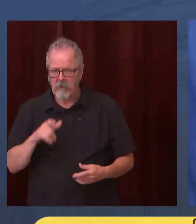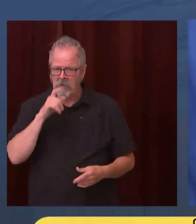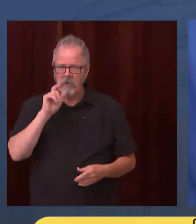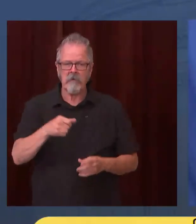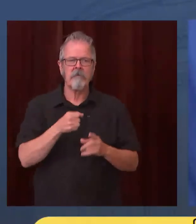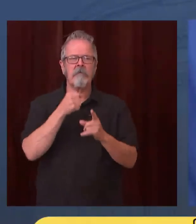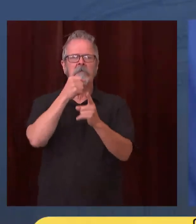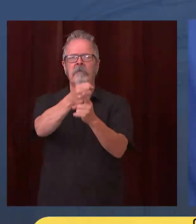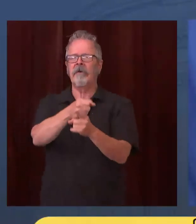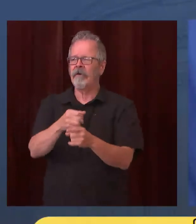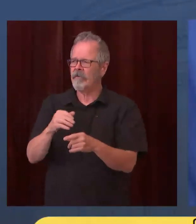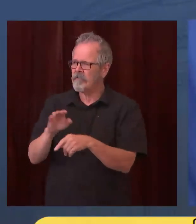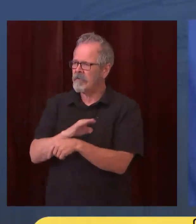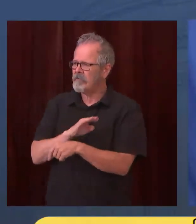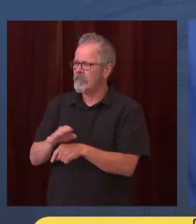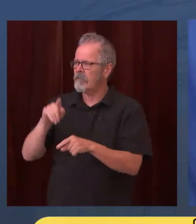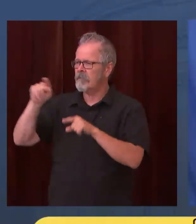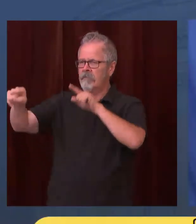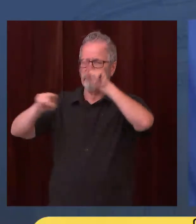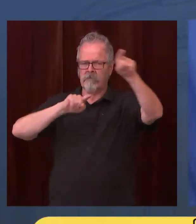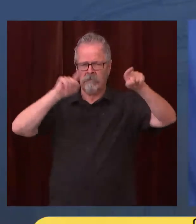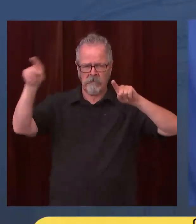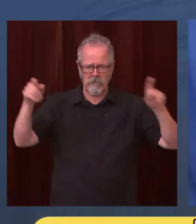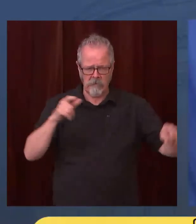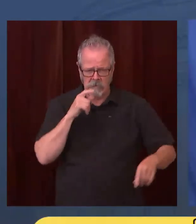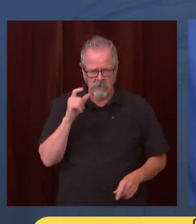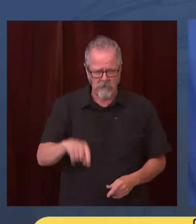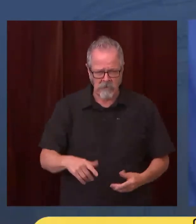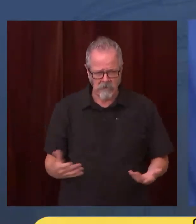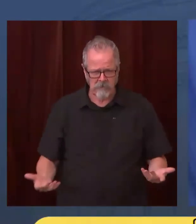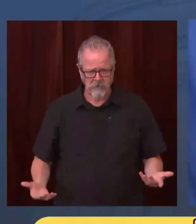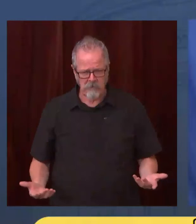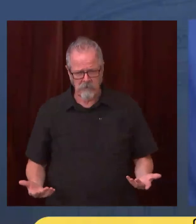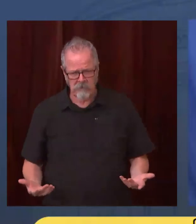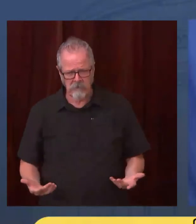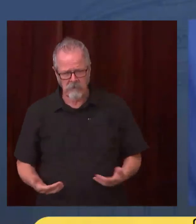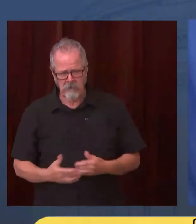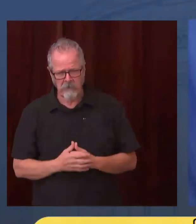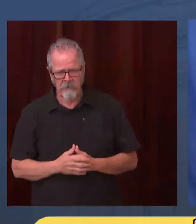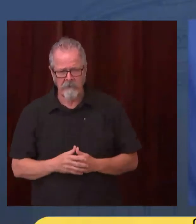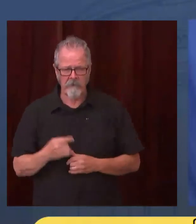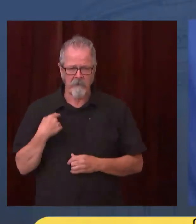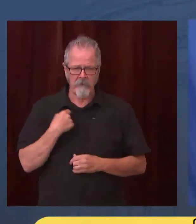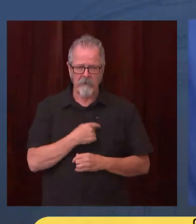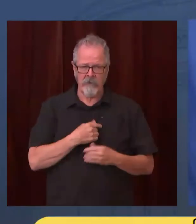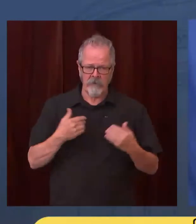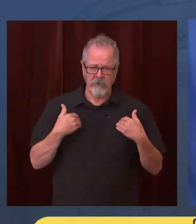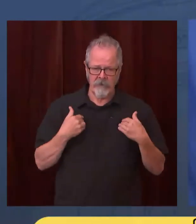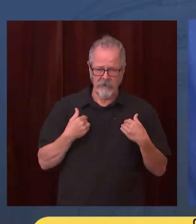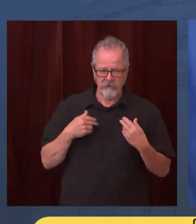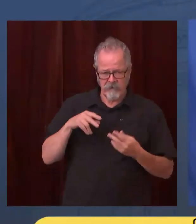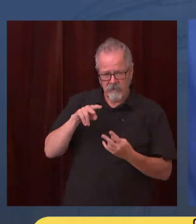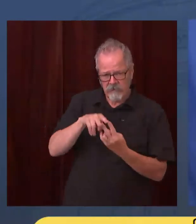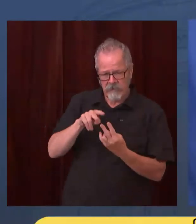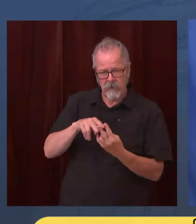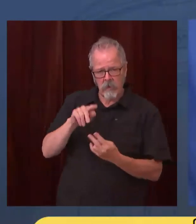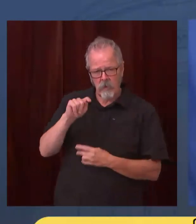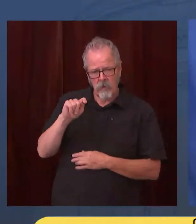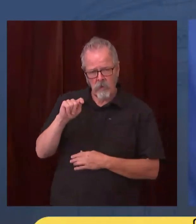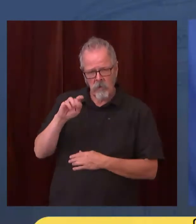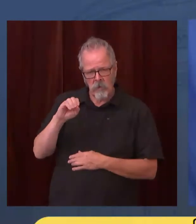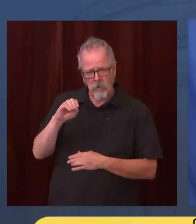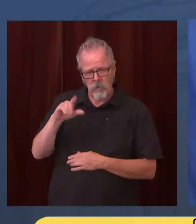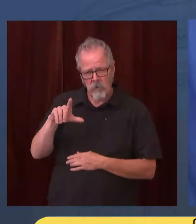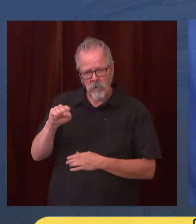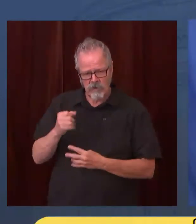a tool that's going to save lives, we ought to use it, and that's where we're focusing on that. Now, masks are also more inconvenient to all of us,